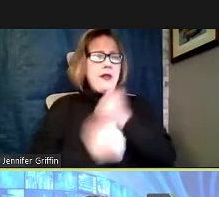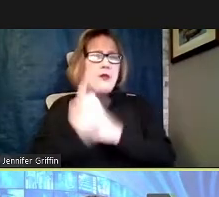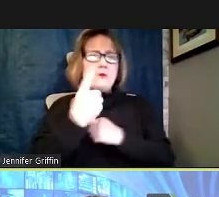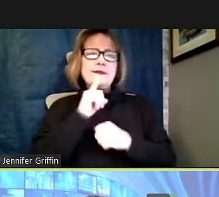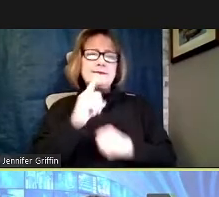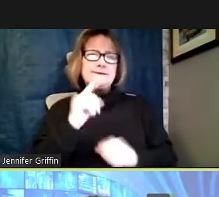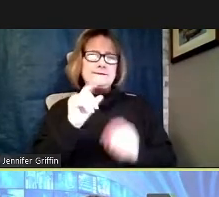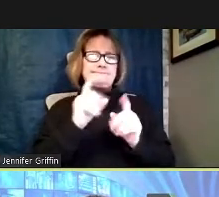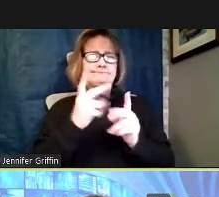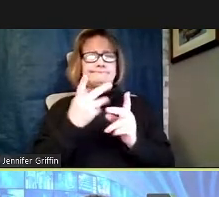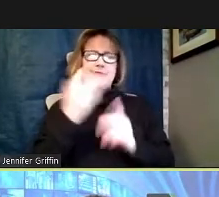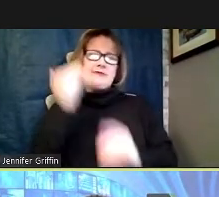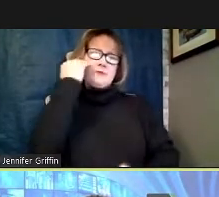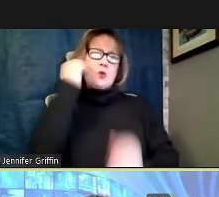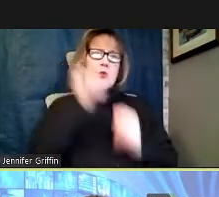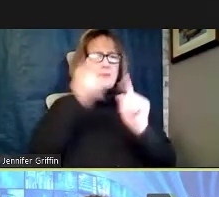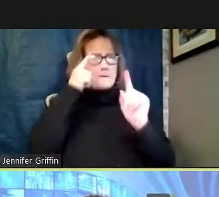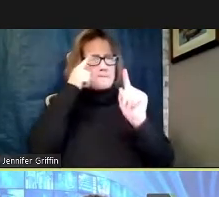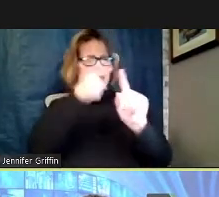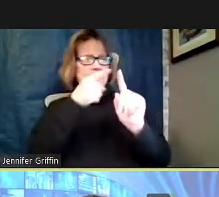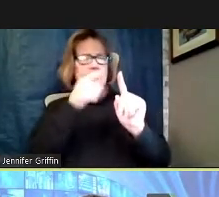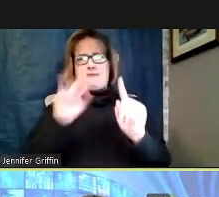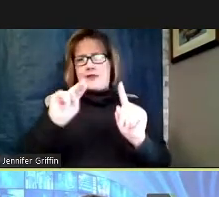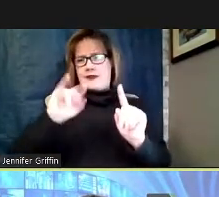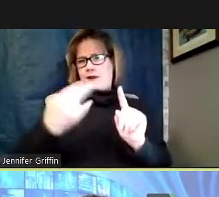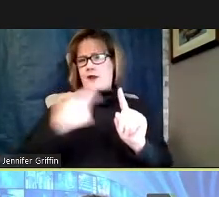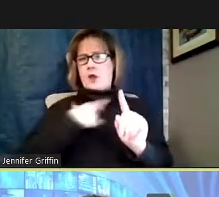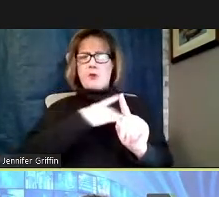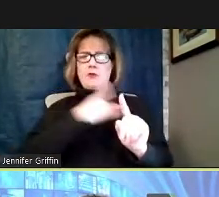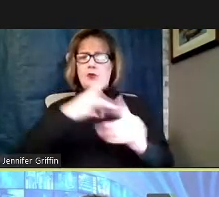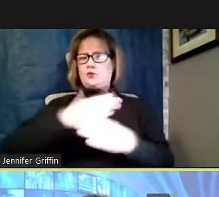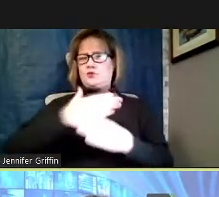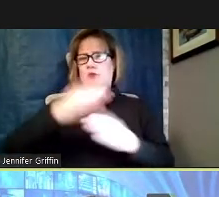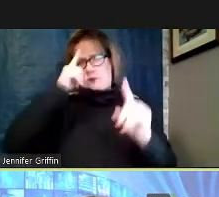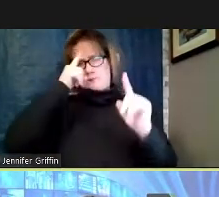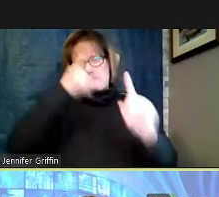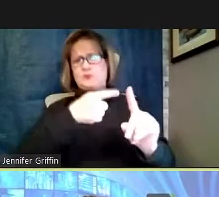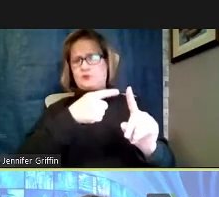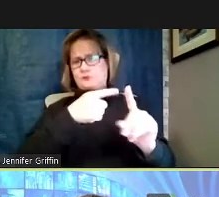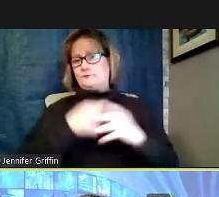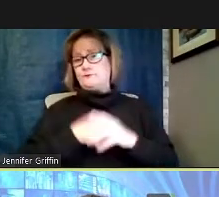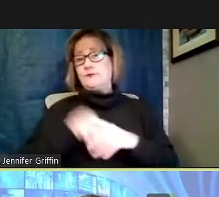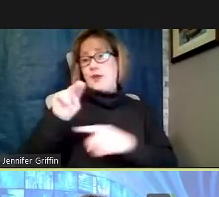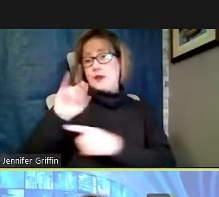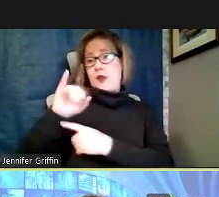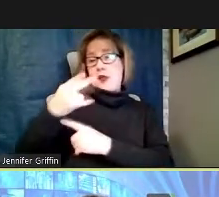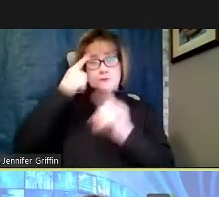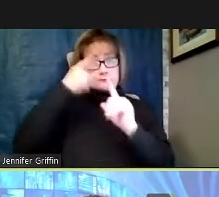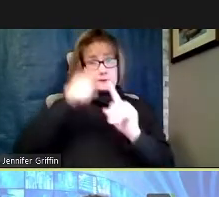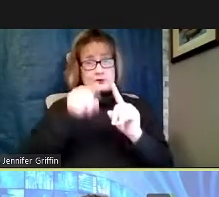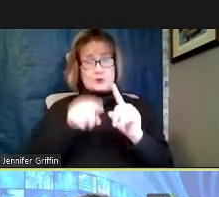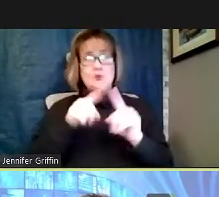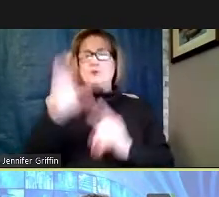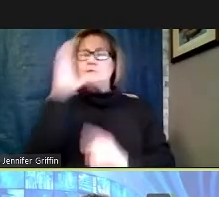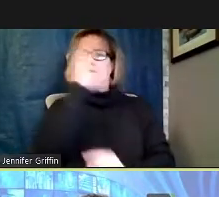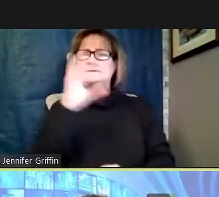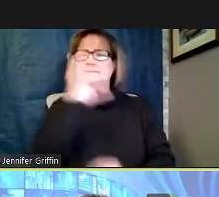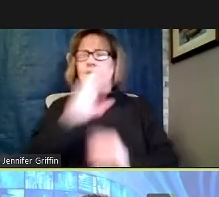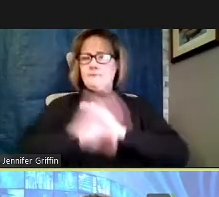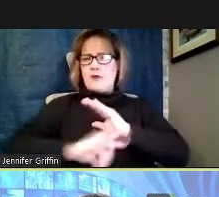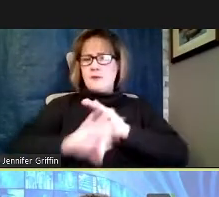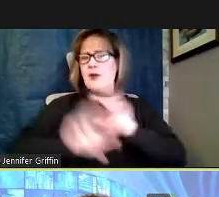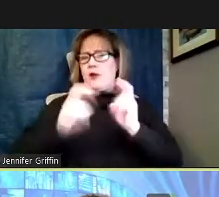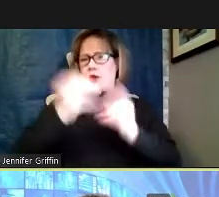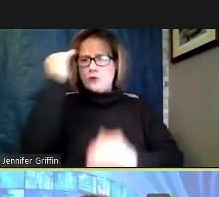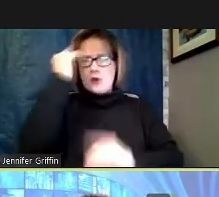familiar with the mission of NIH. So I'd like to just share that with you. The NIH mission is to seek fundamental knowledge about